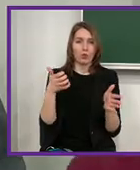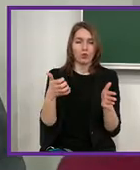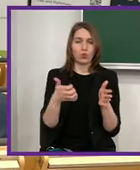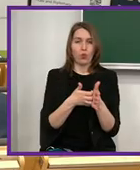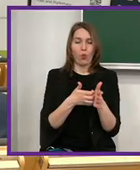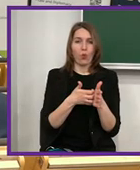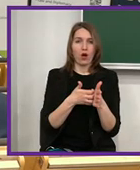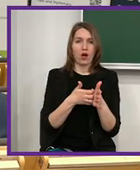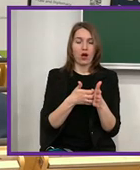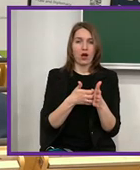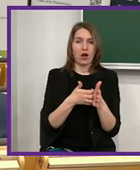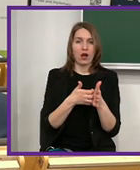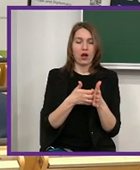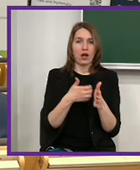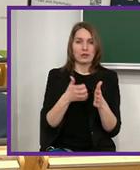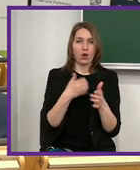workers.